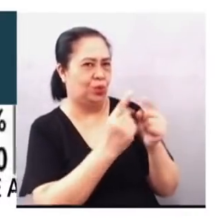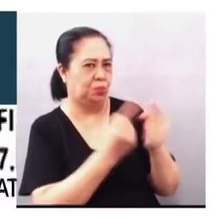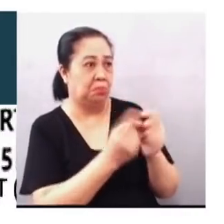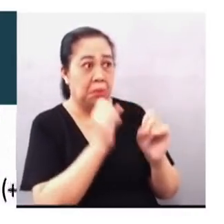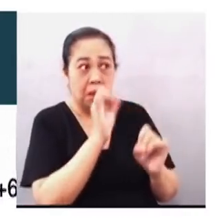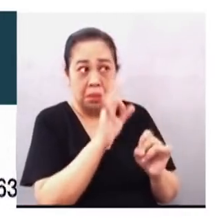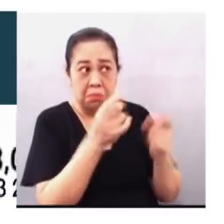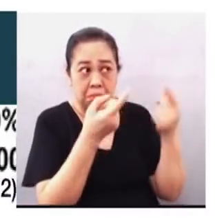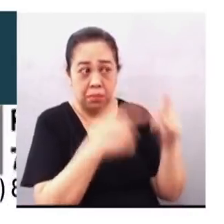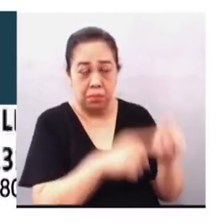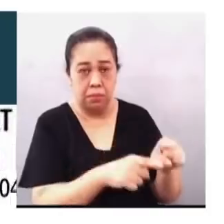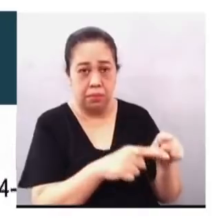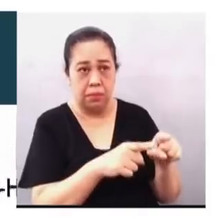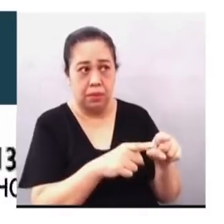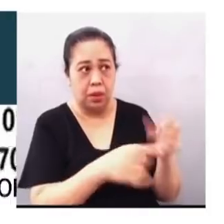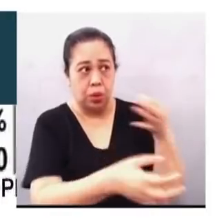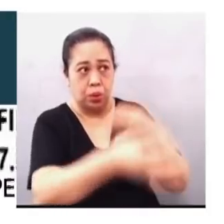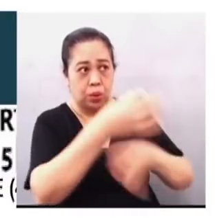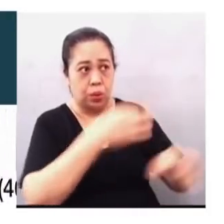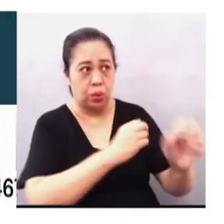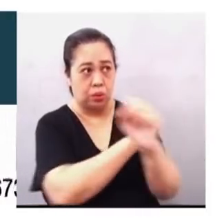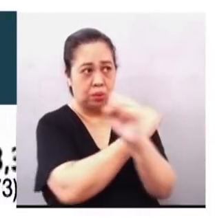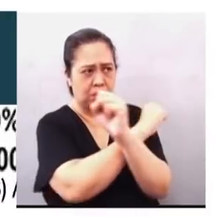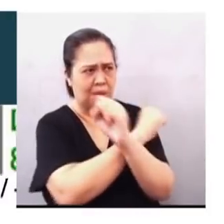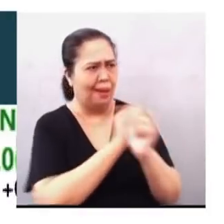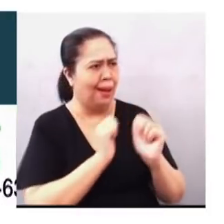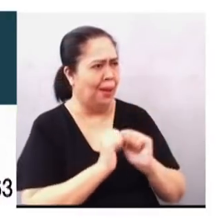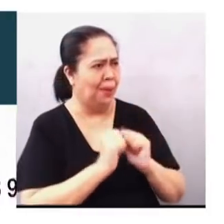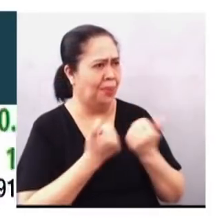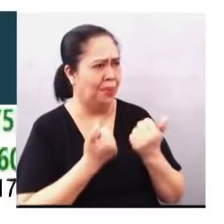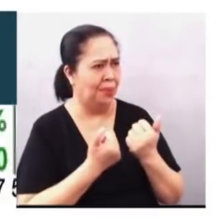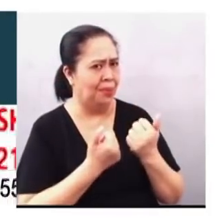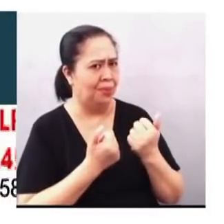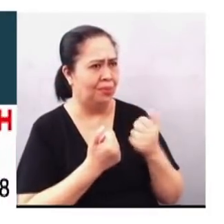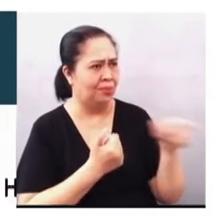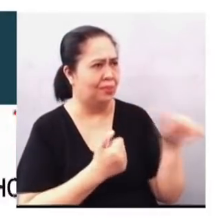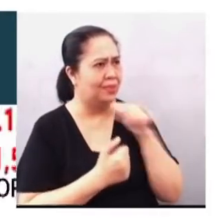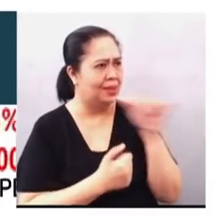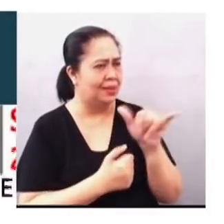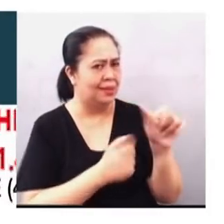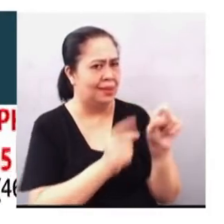man, napapalitan ka niya, paano kaya mangyayari yun?